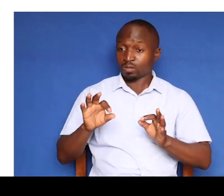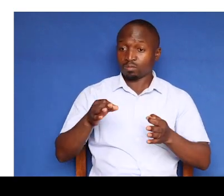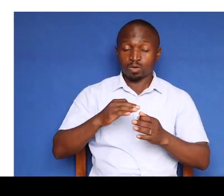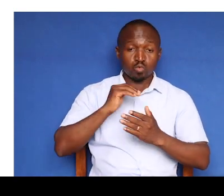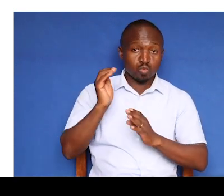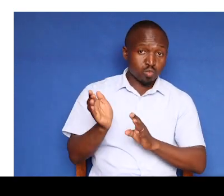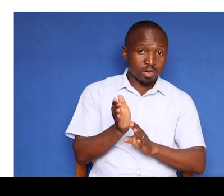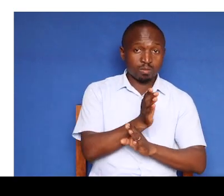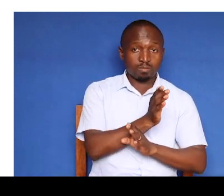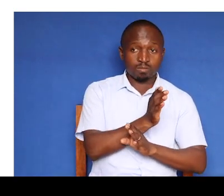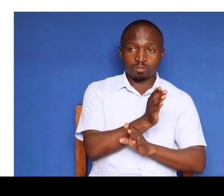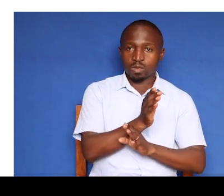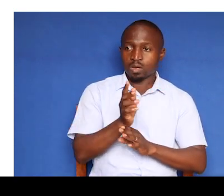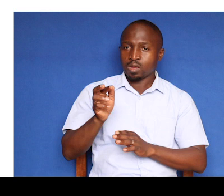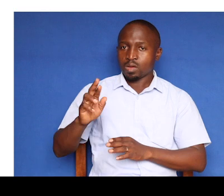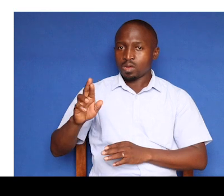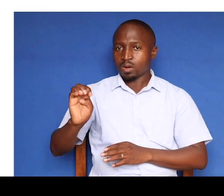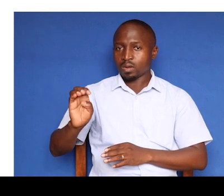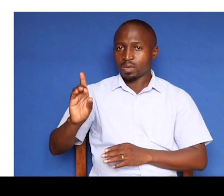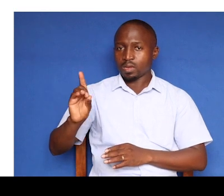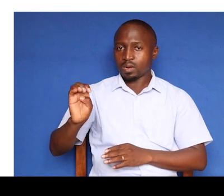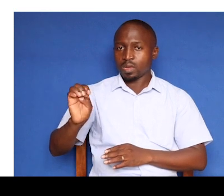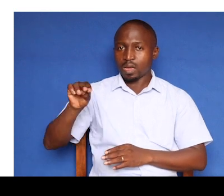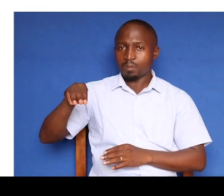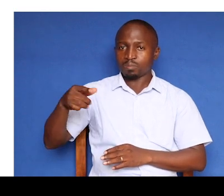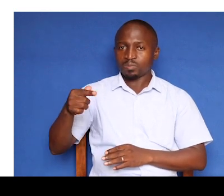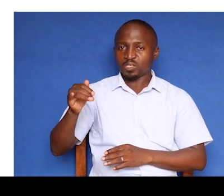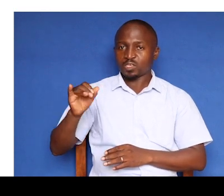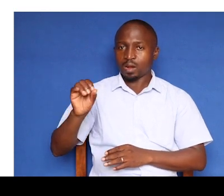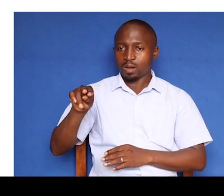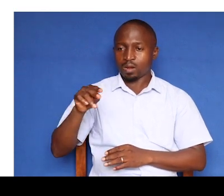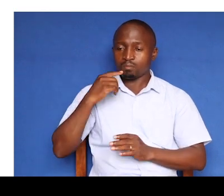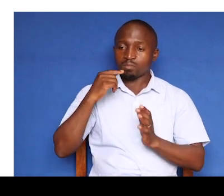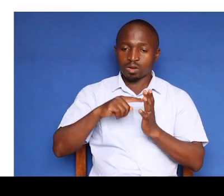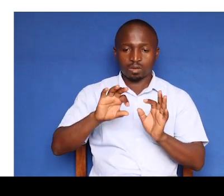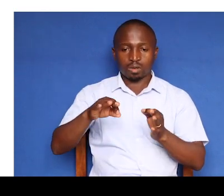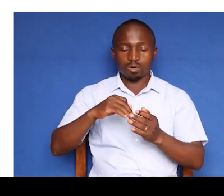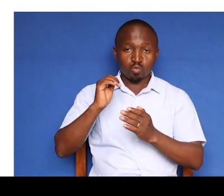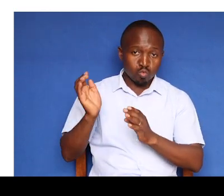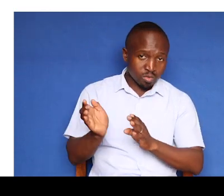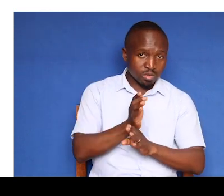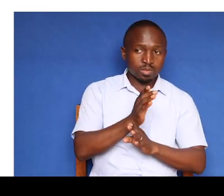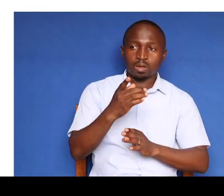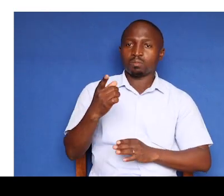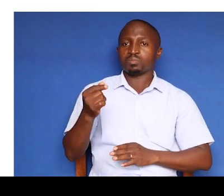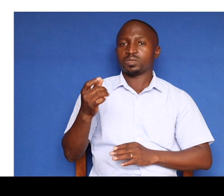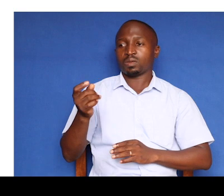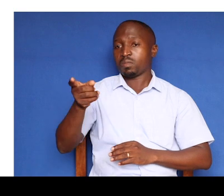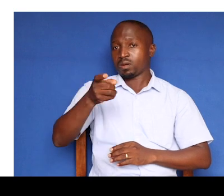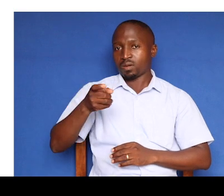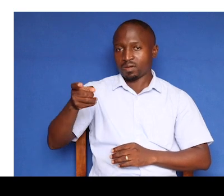Redemption of public debts. Redemption of public debts means how the government gets funds to pay for